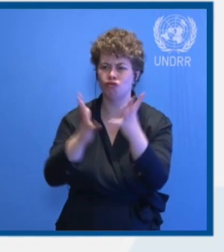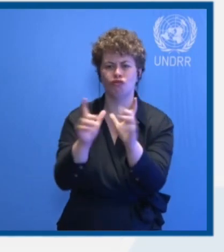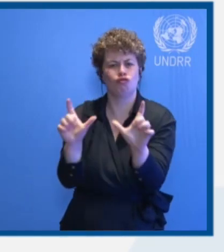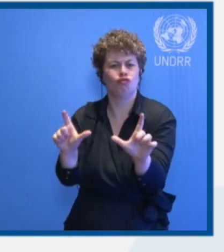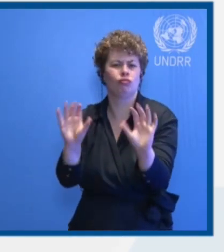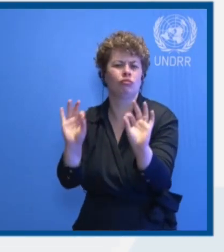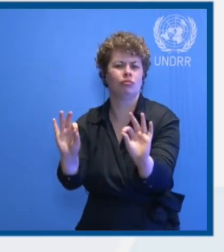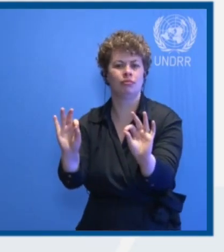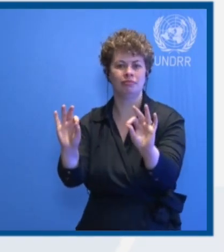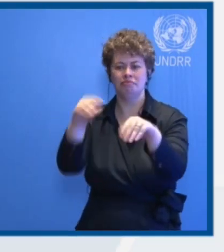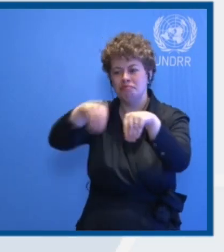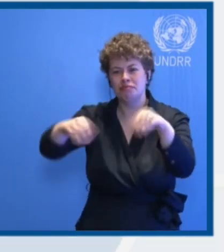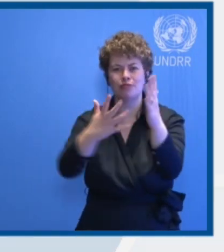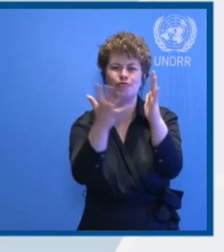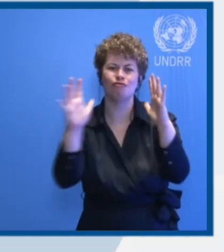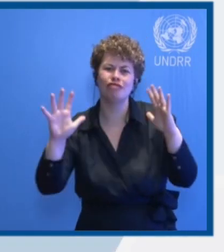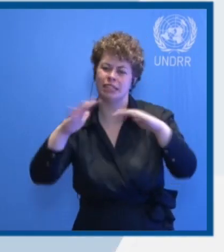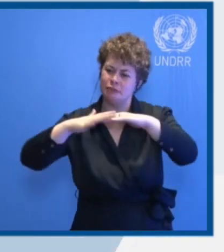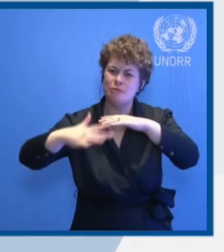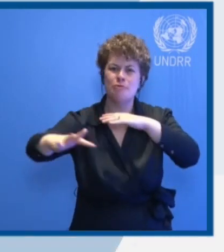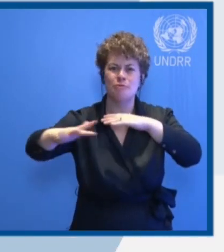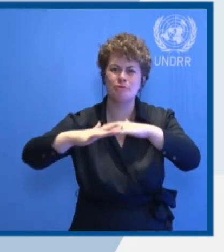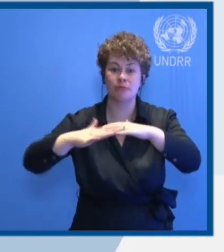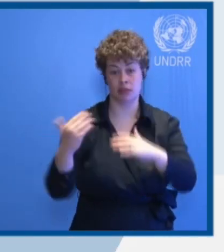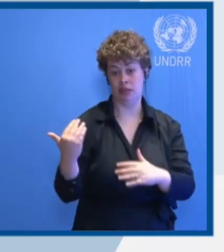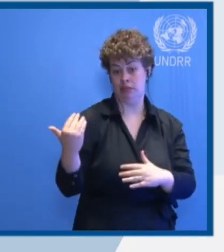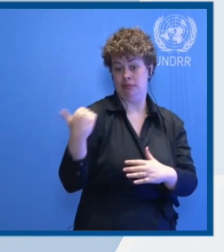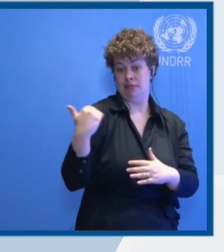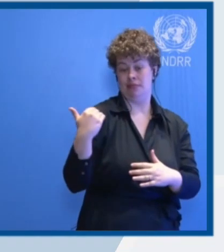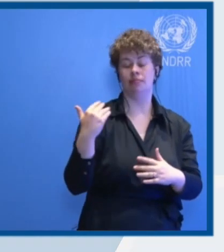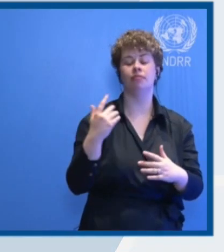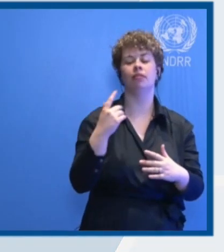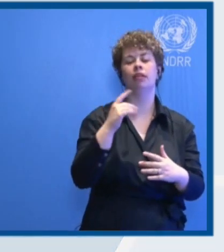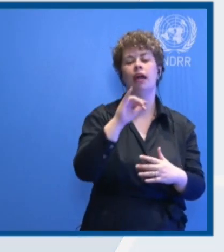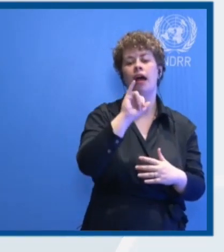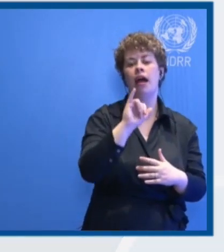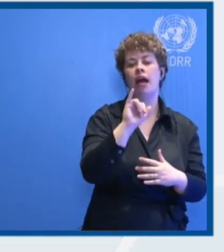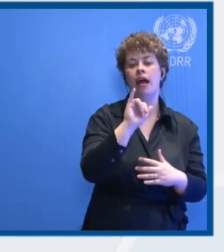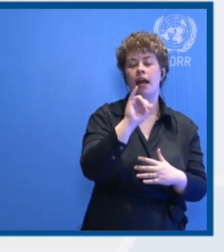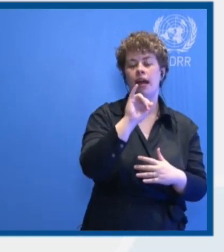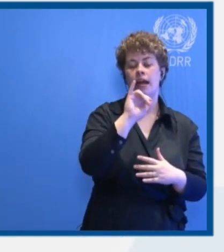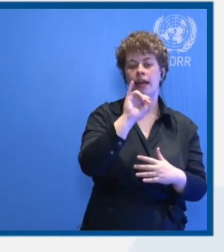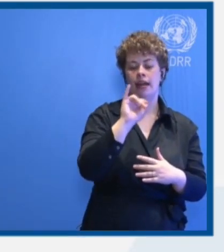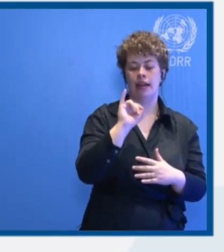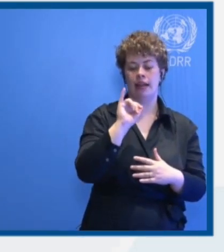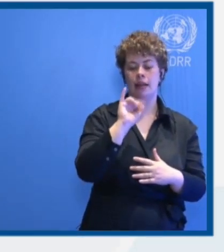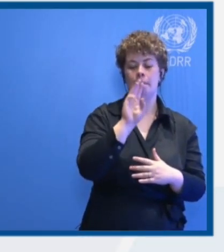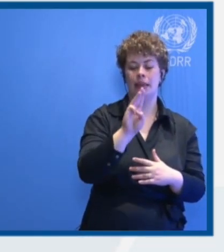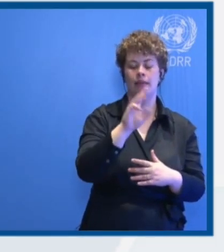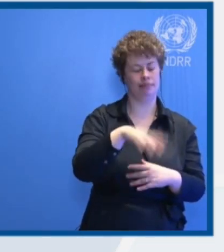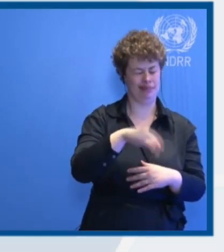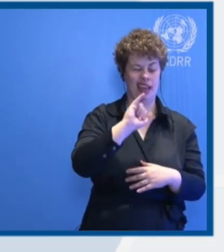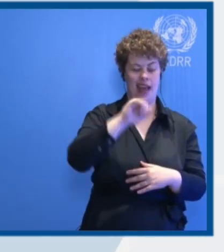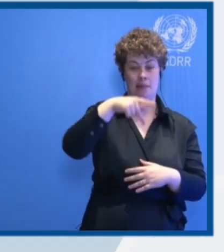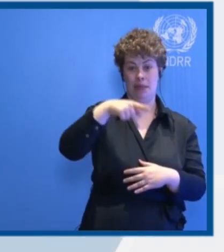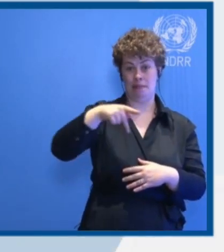the recently released one shared, we understand the importance of integration of people